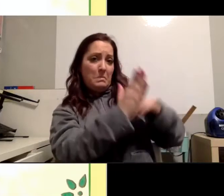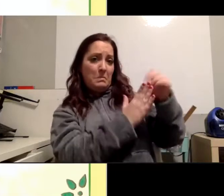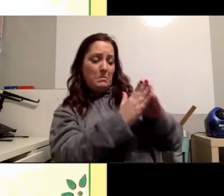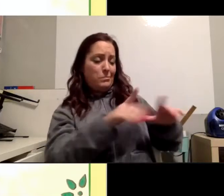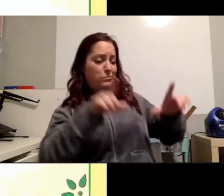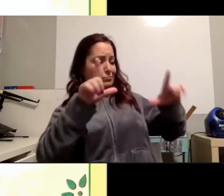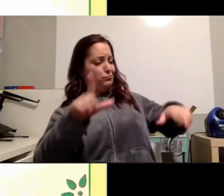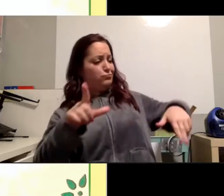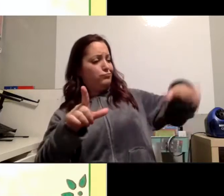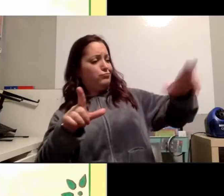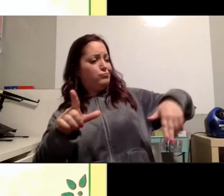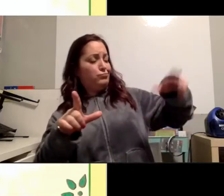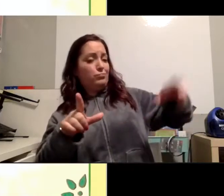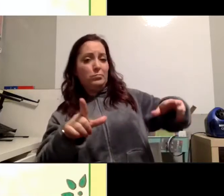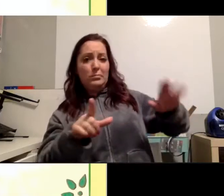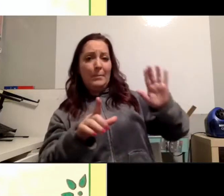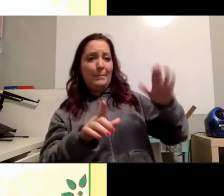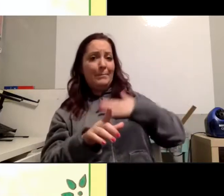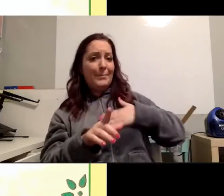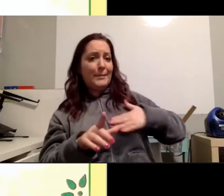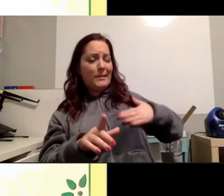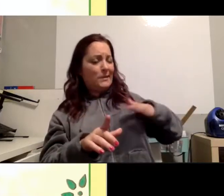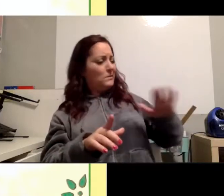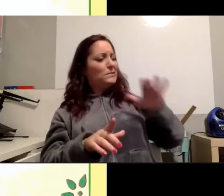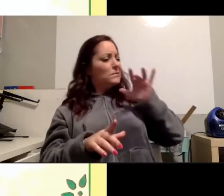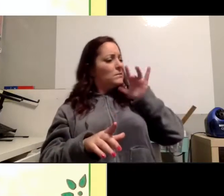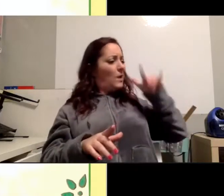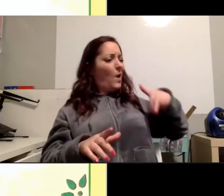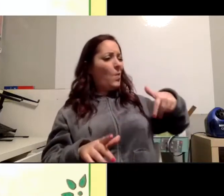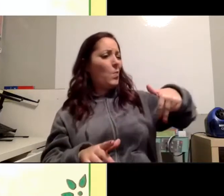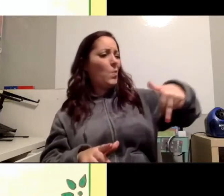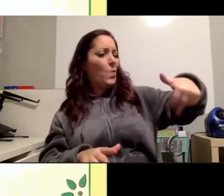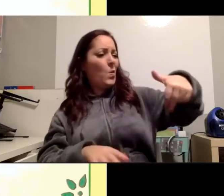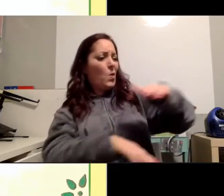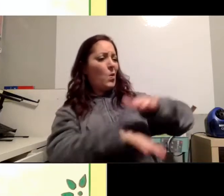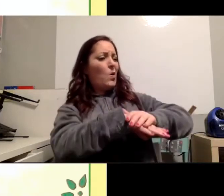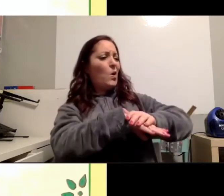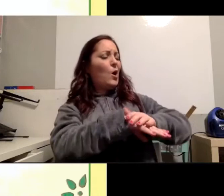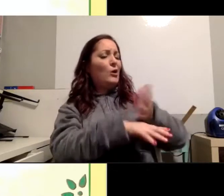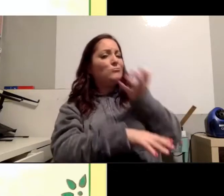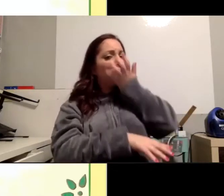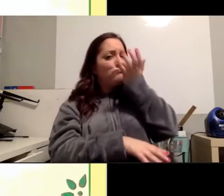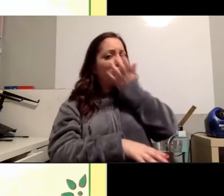When he painted, "Please keep off the grass,"